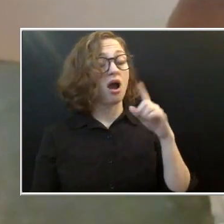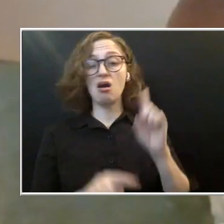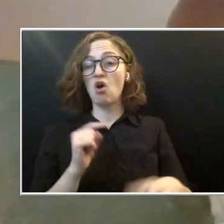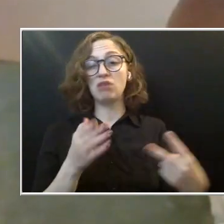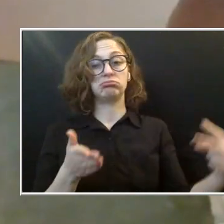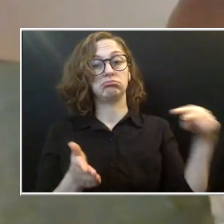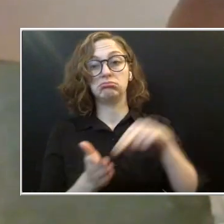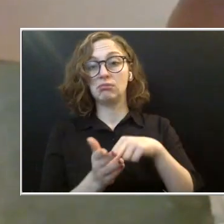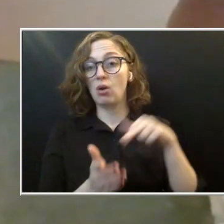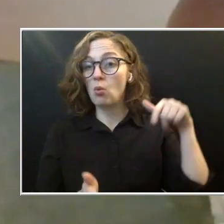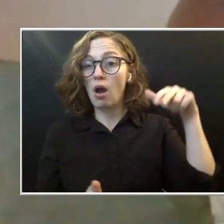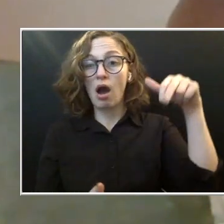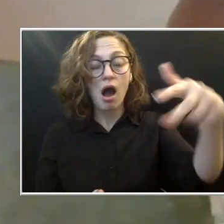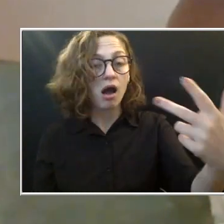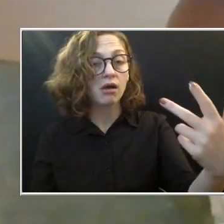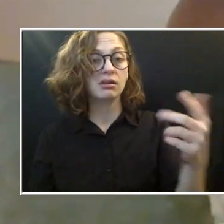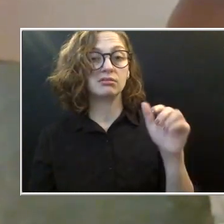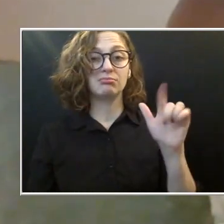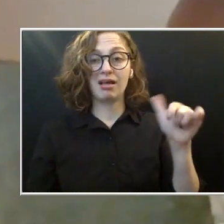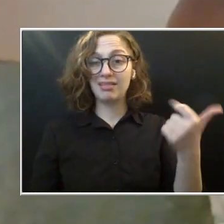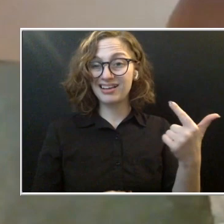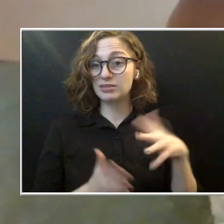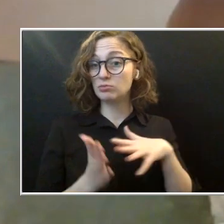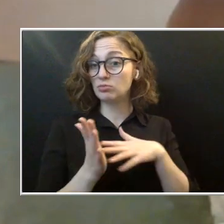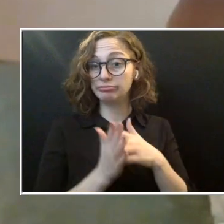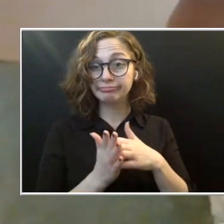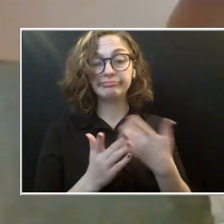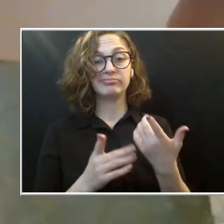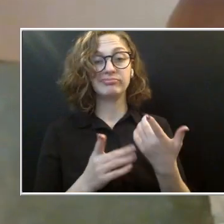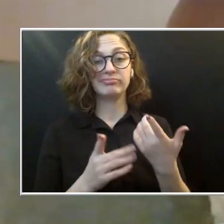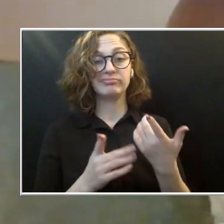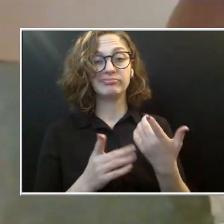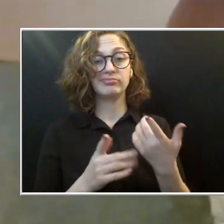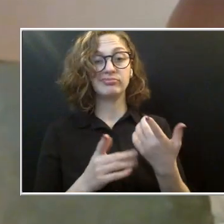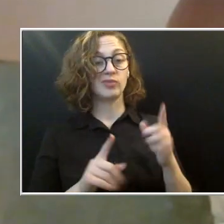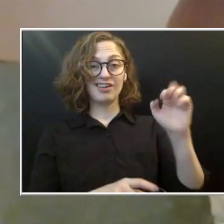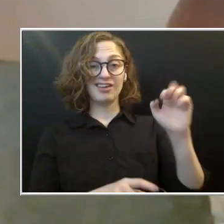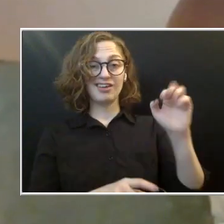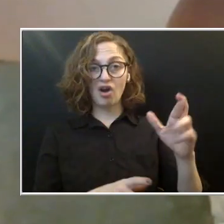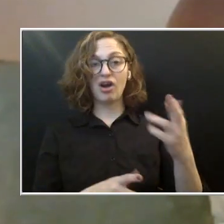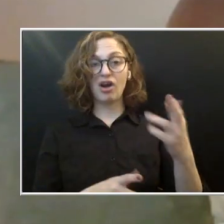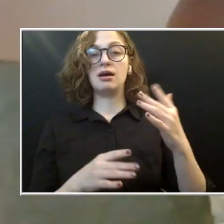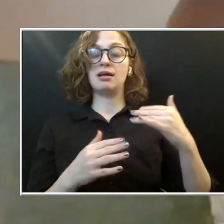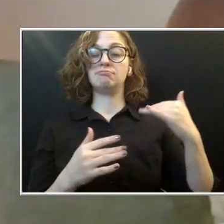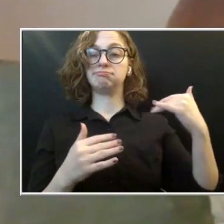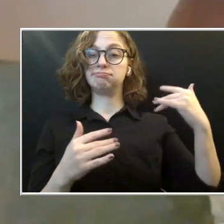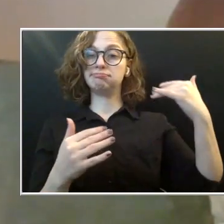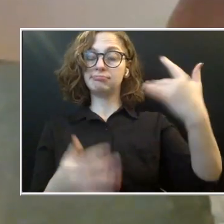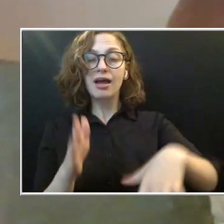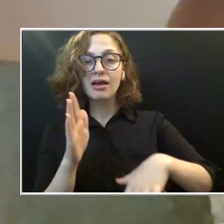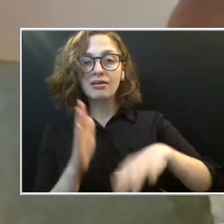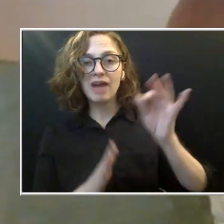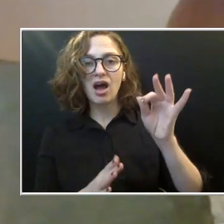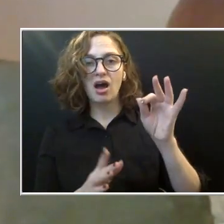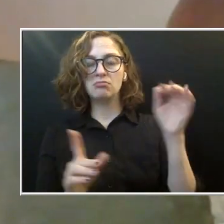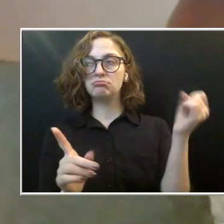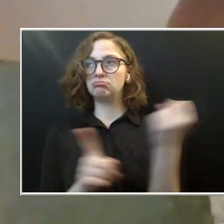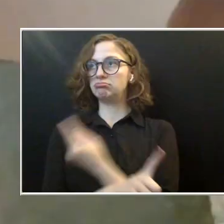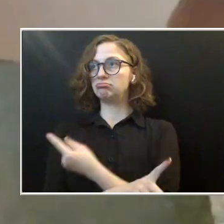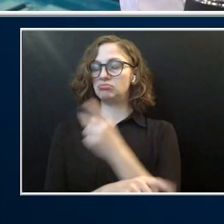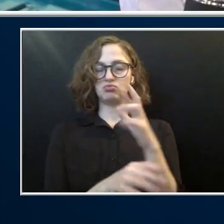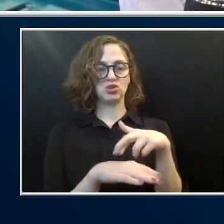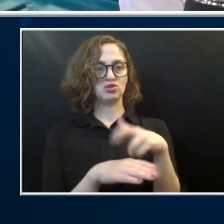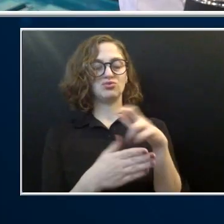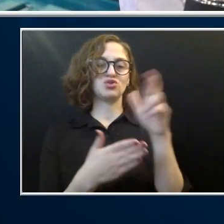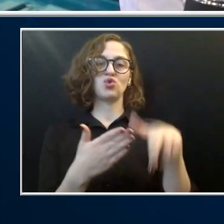to the ER. And that is what started this long journey. They found significantly abnormal results when they did tests there.